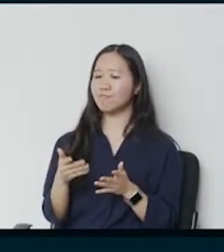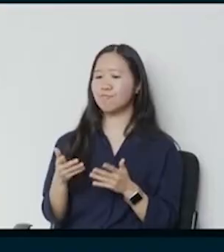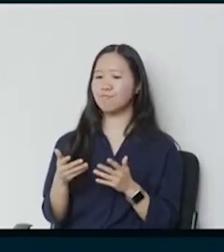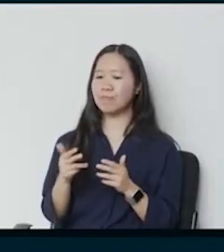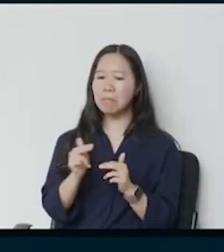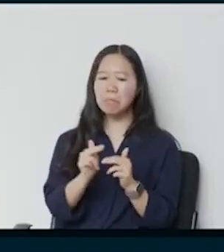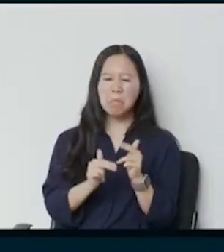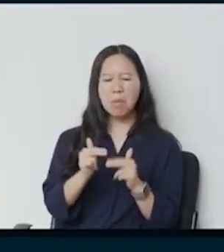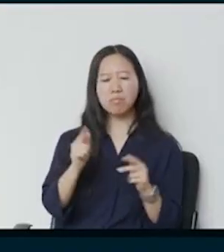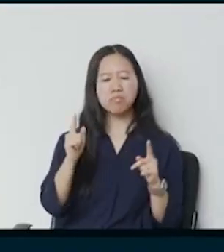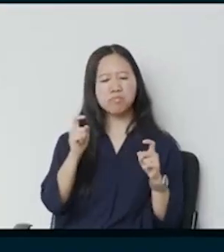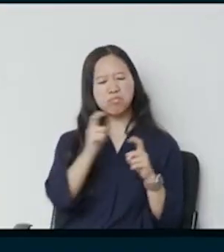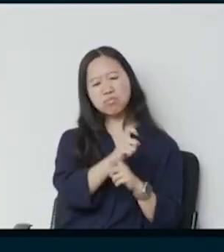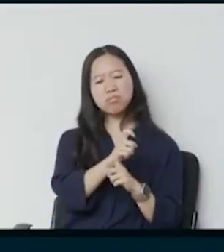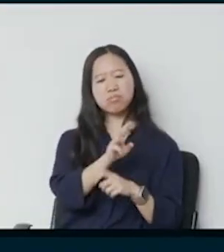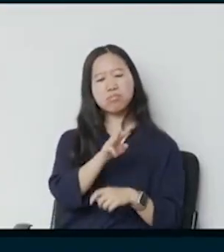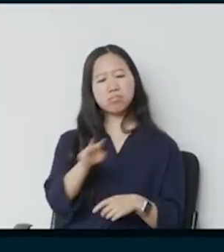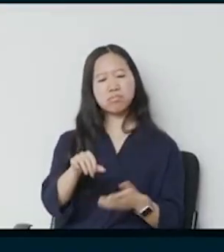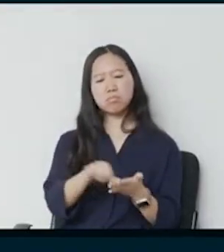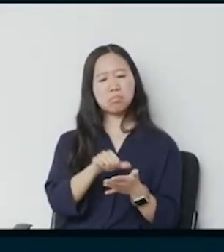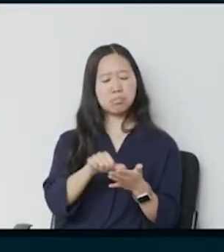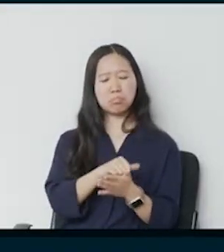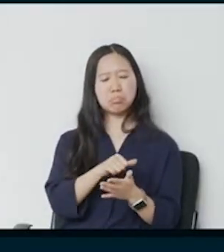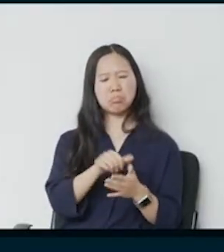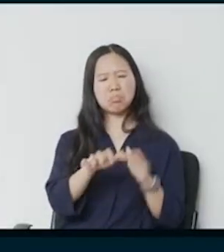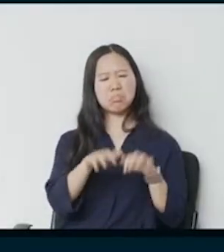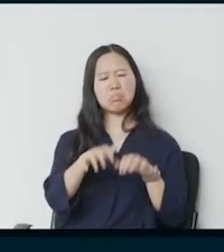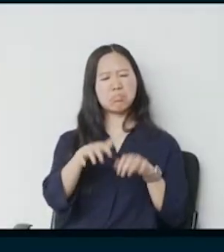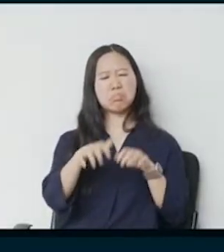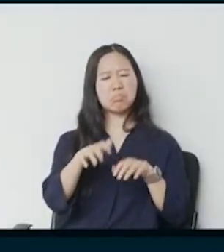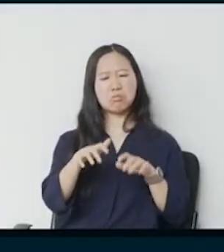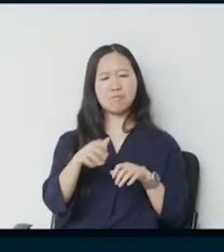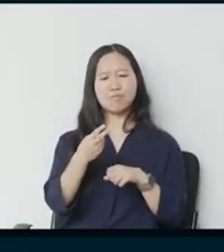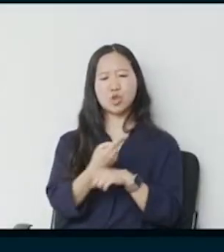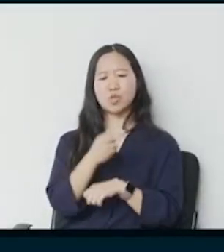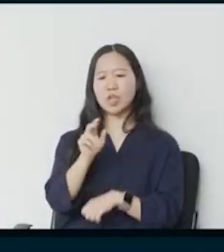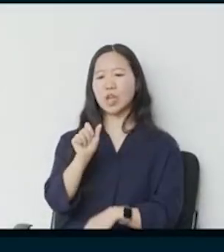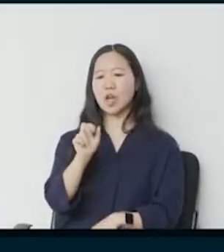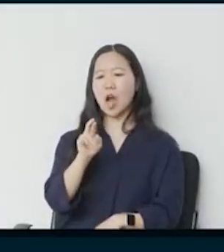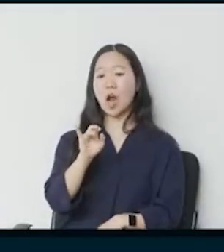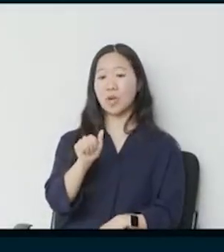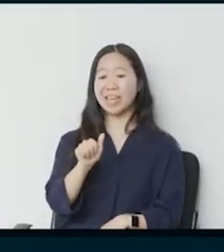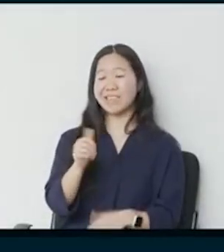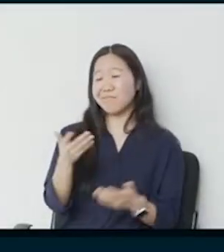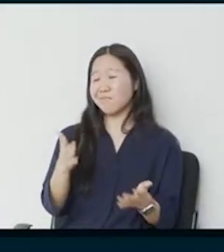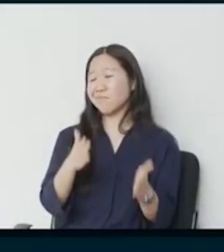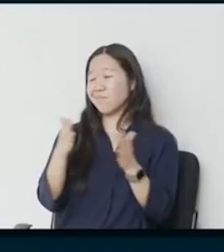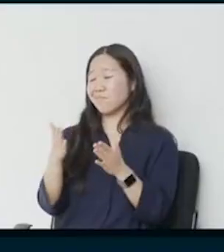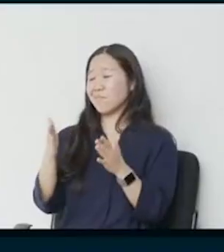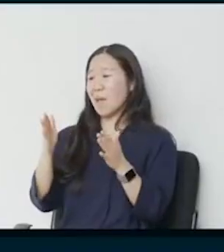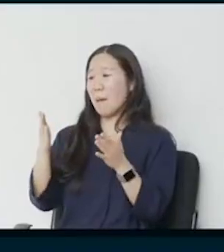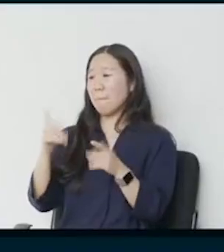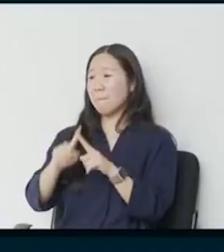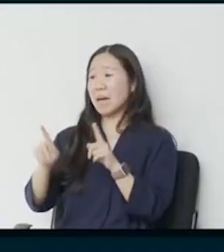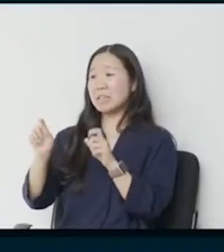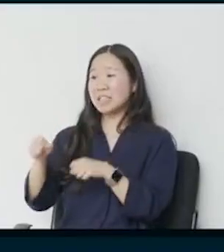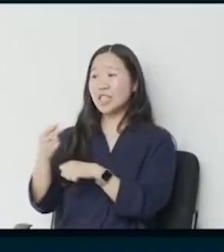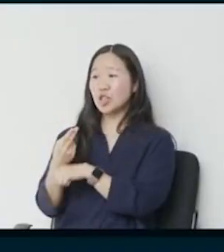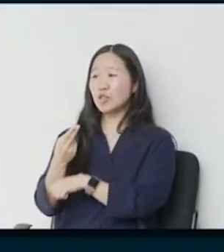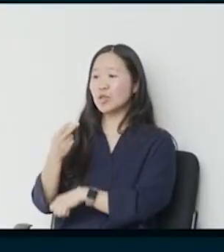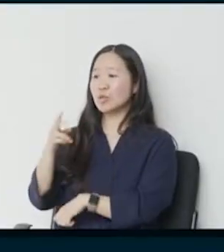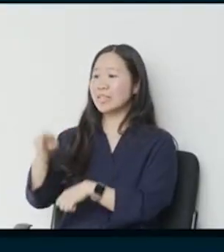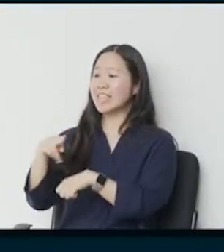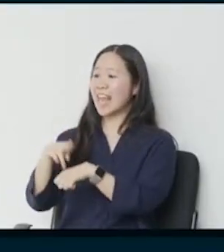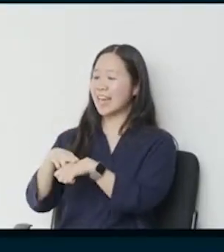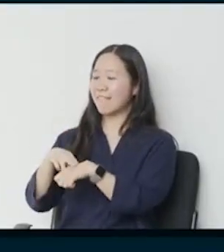build these complex things where they using ARIA, but they could have just used native HTML. So native HTML, it's like a